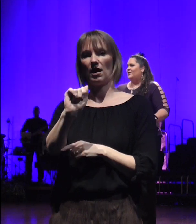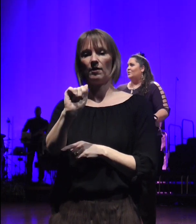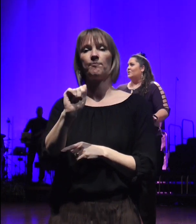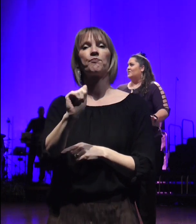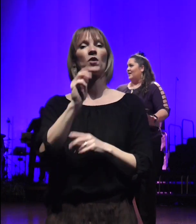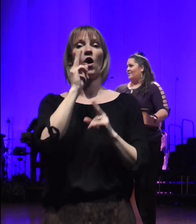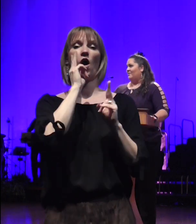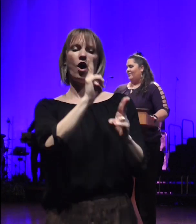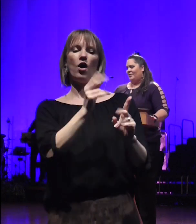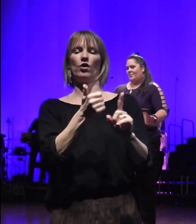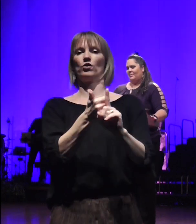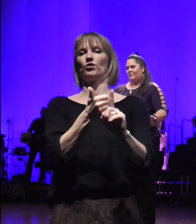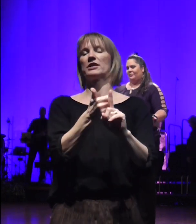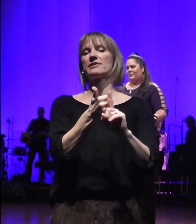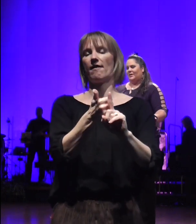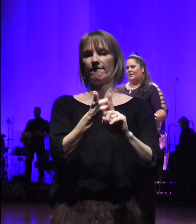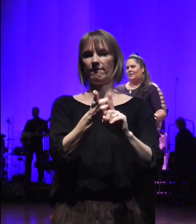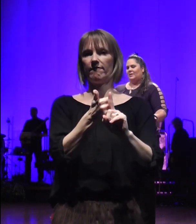Honor yourself.